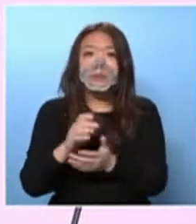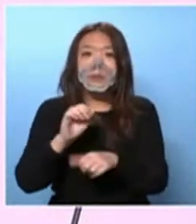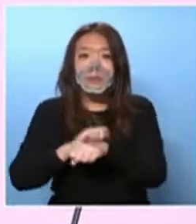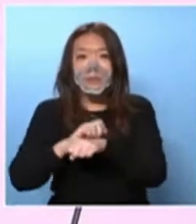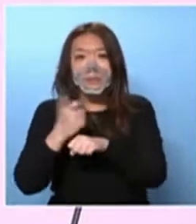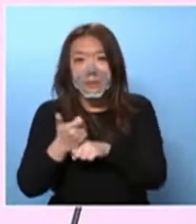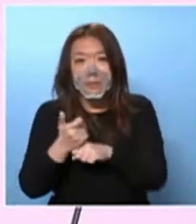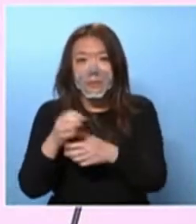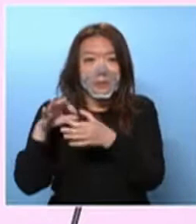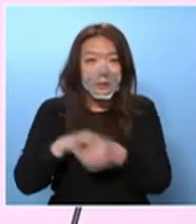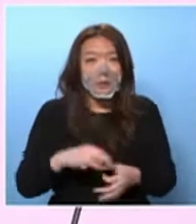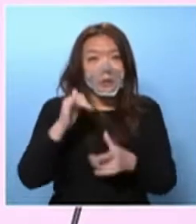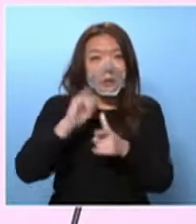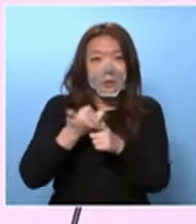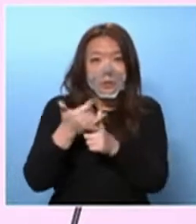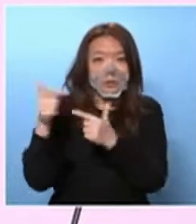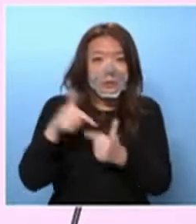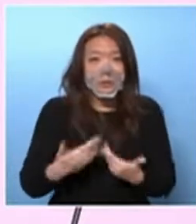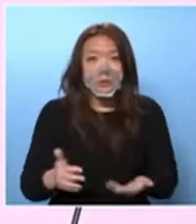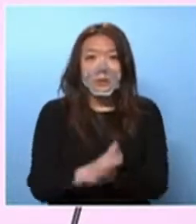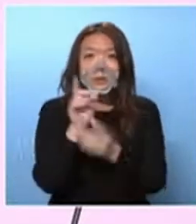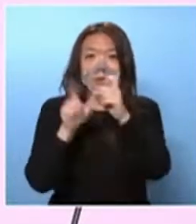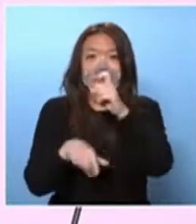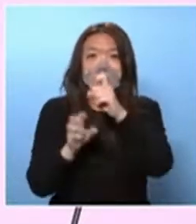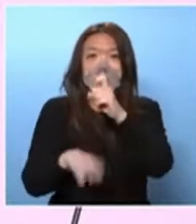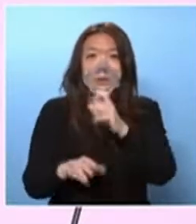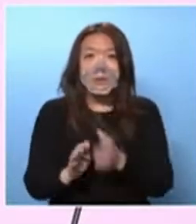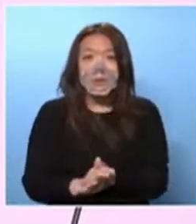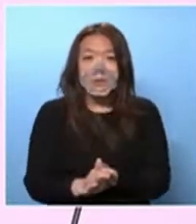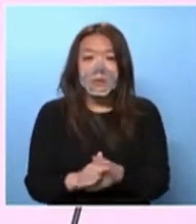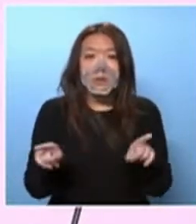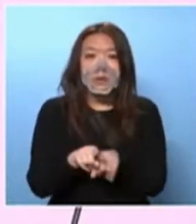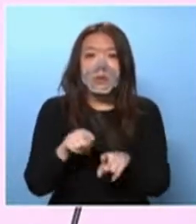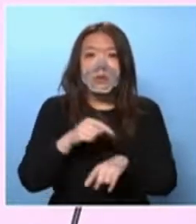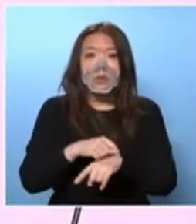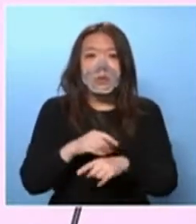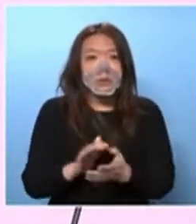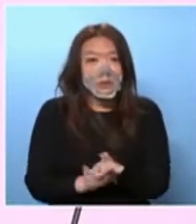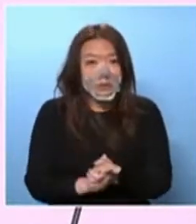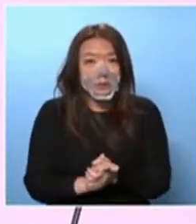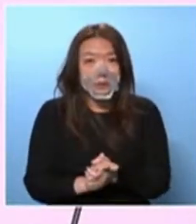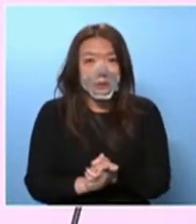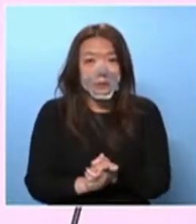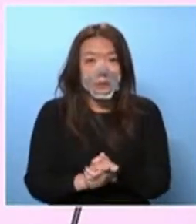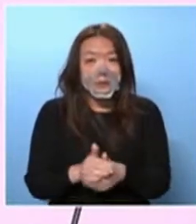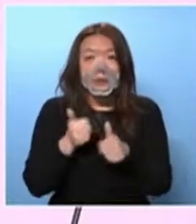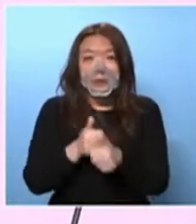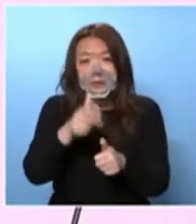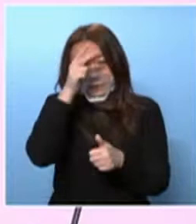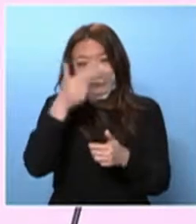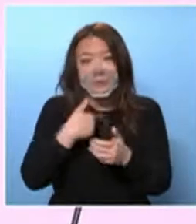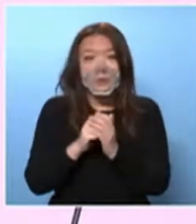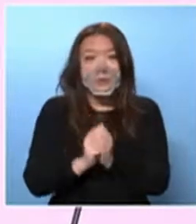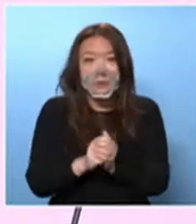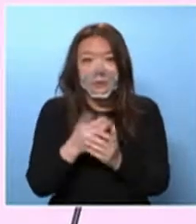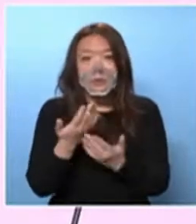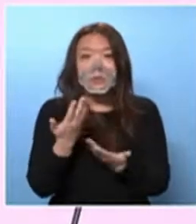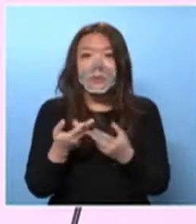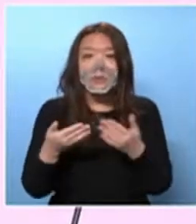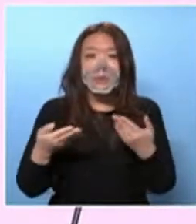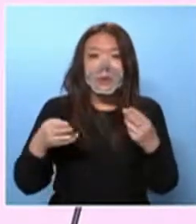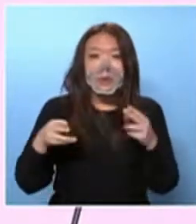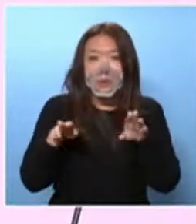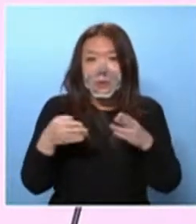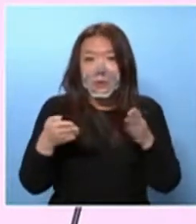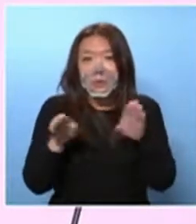short-term tenancies and waivers under the Lands Department for 6 months until the 30th of September. During the period, tenants who